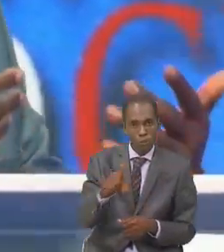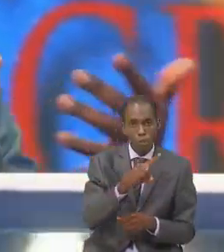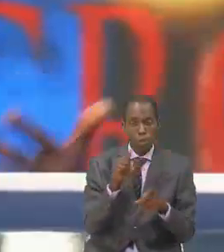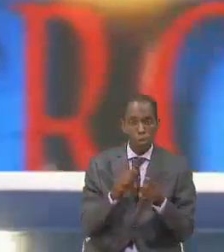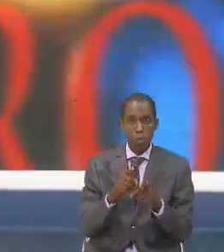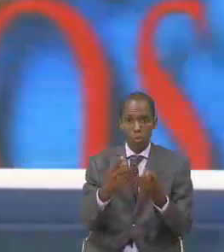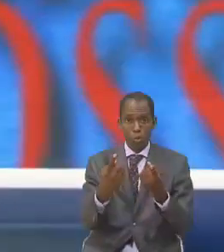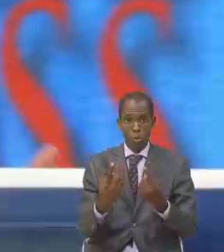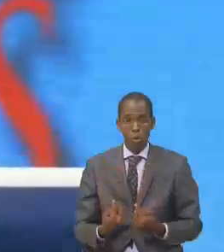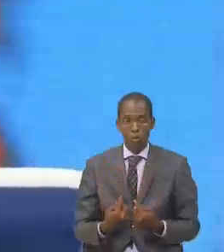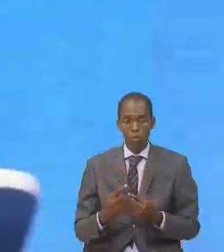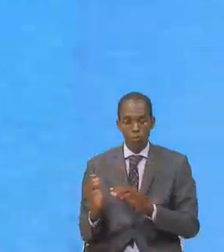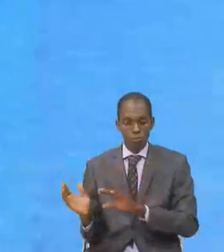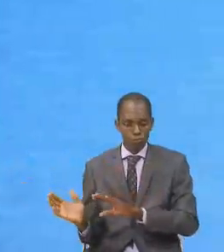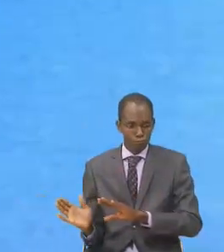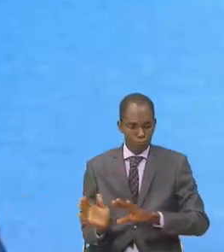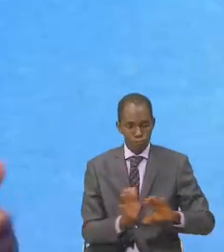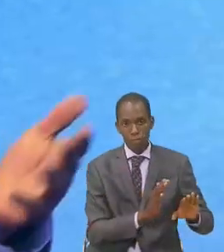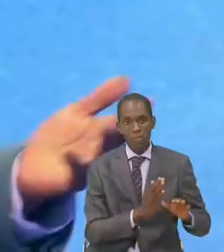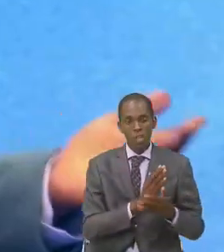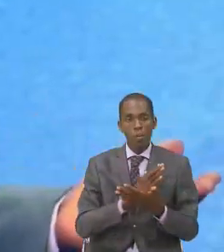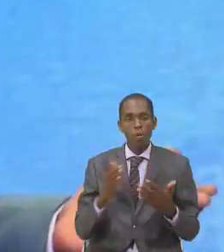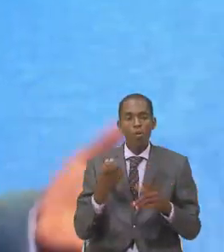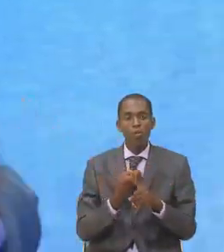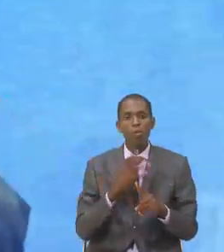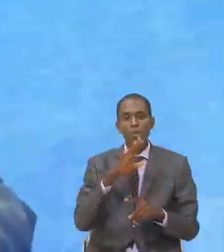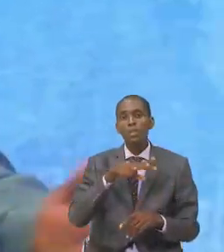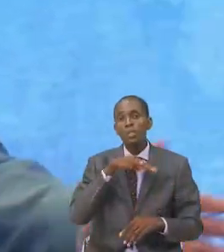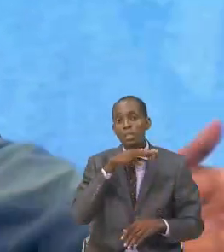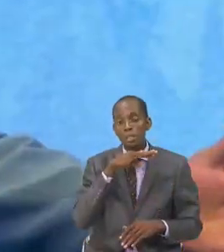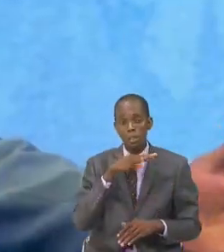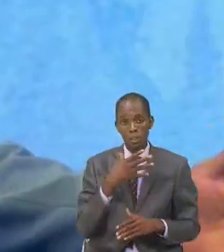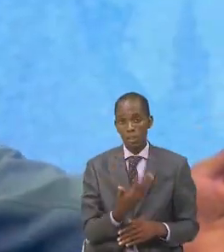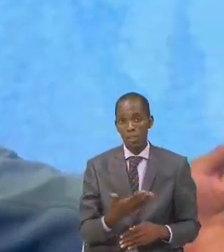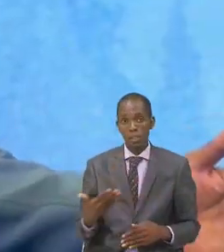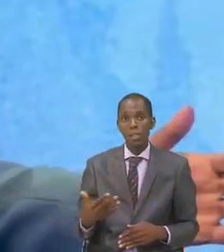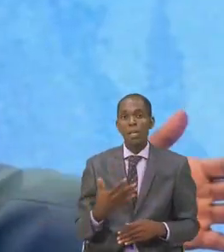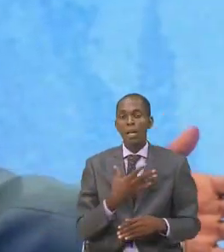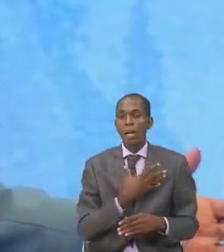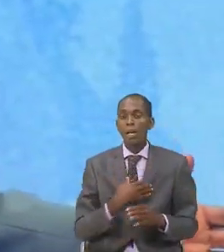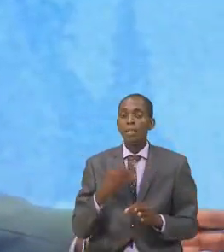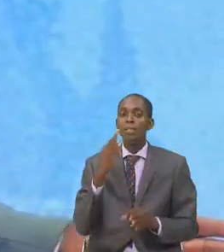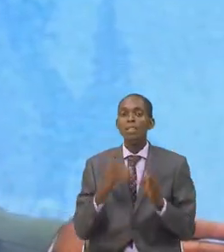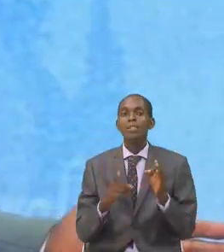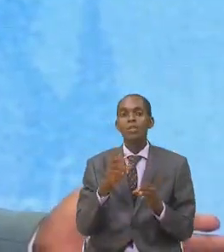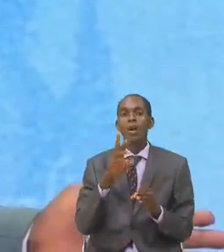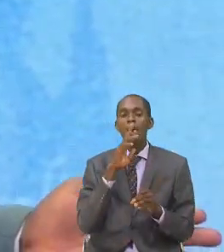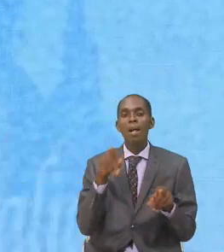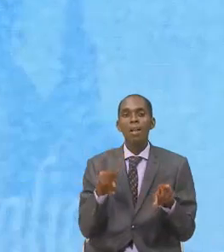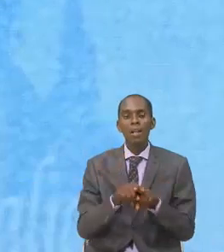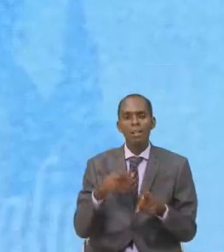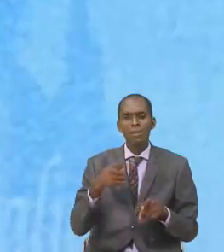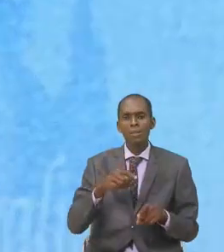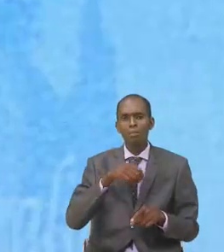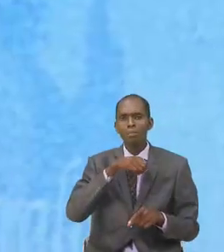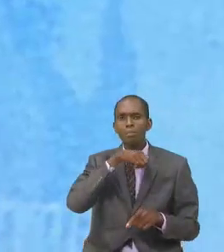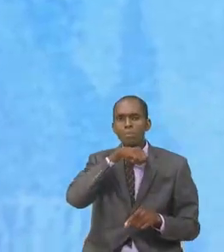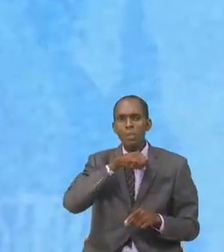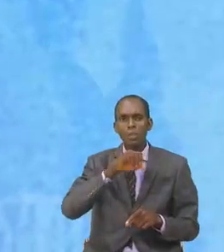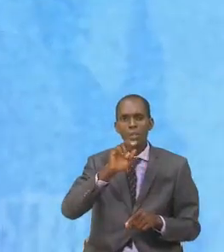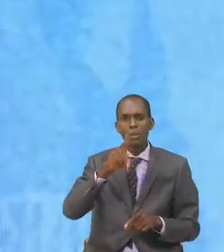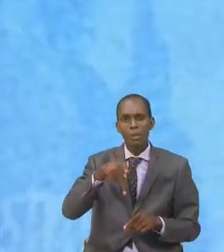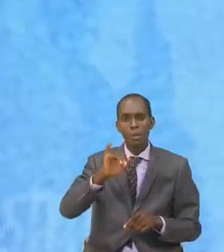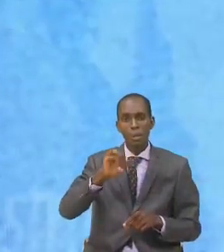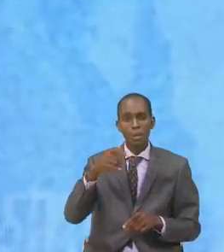of Jesus washes you as you come, you turn away from the defilement. But if you